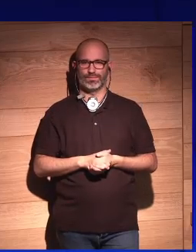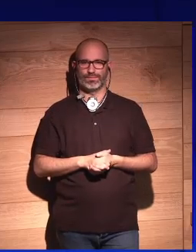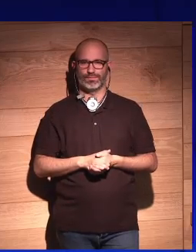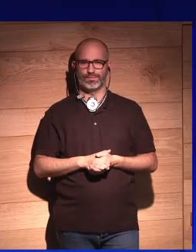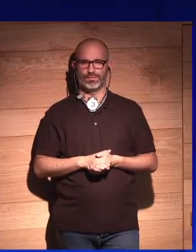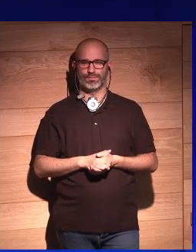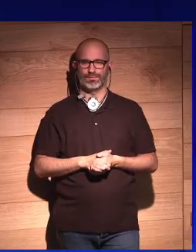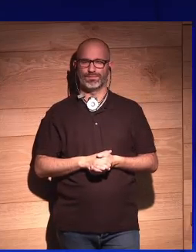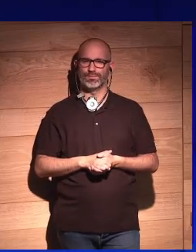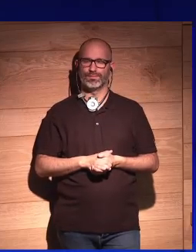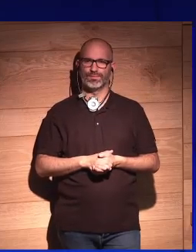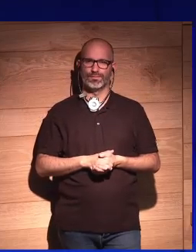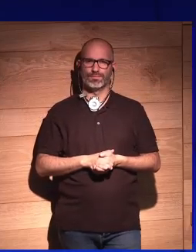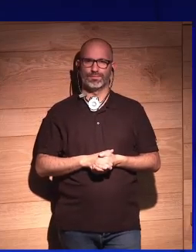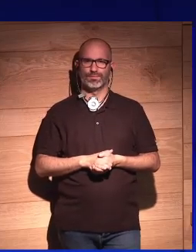So